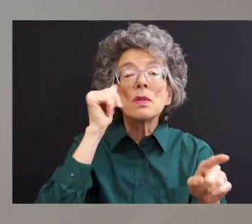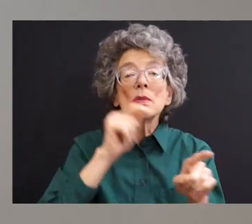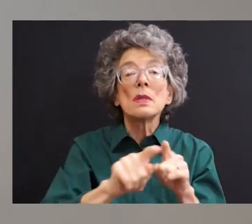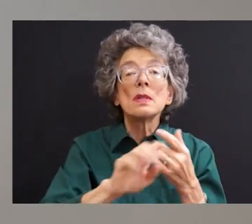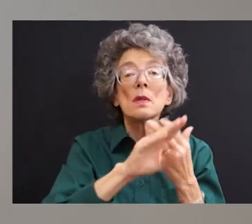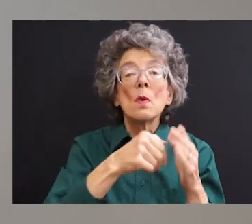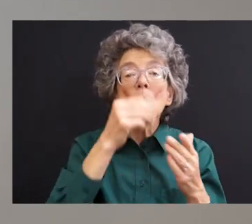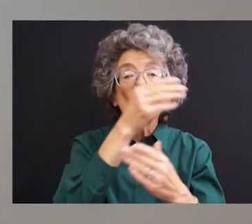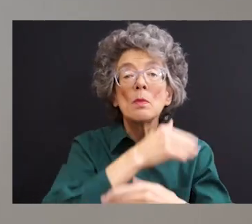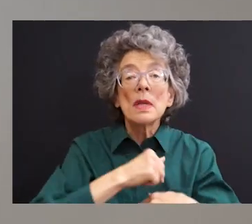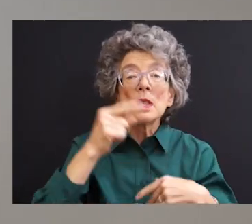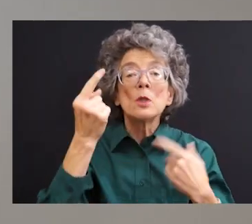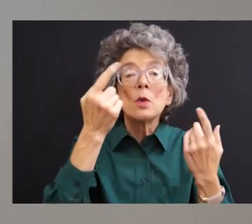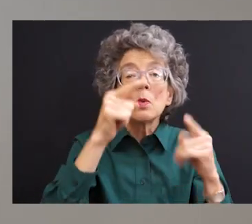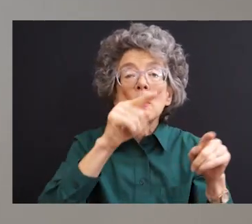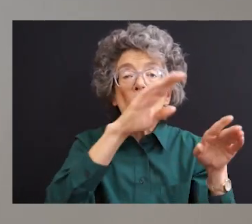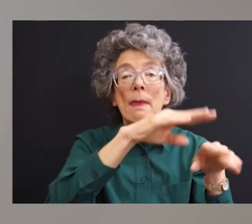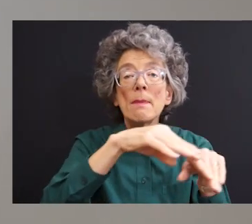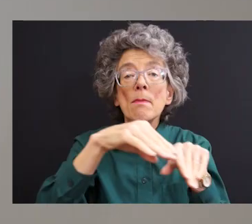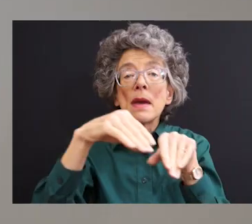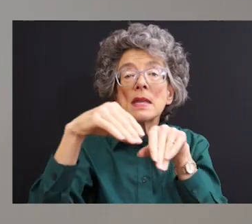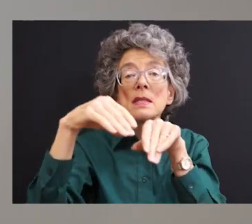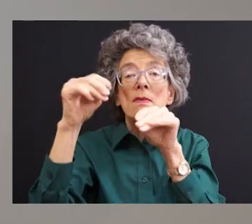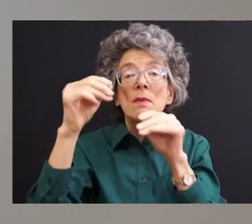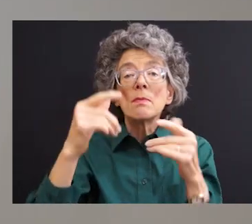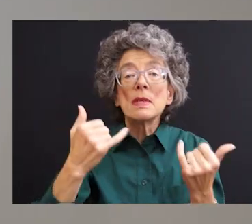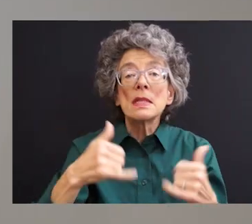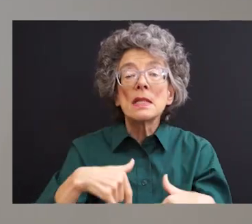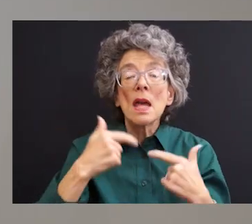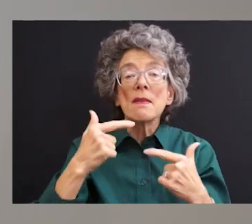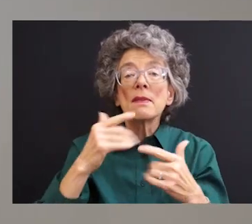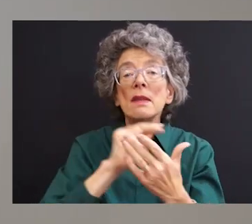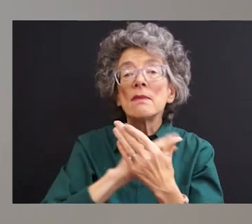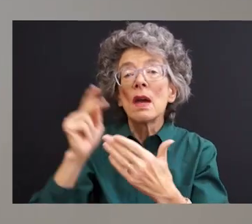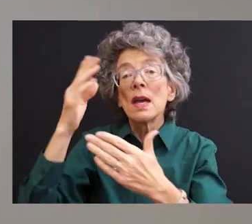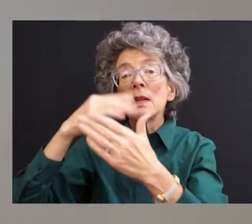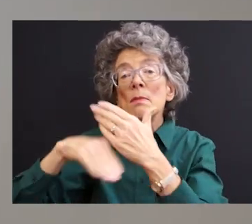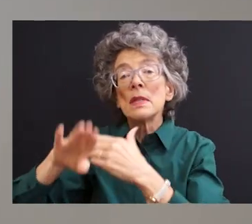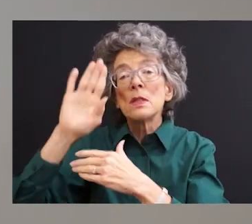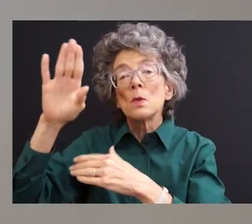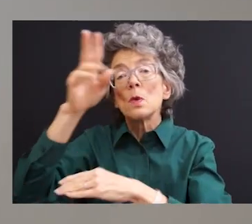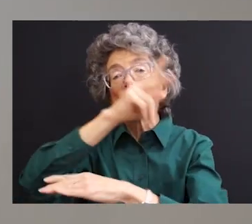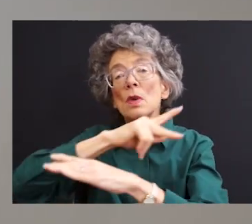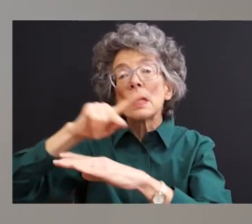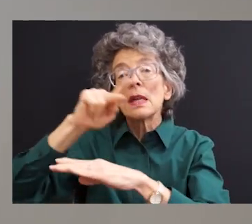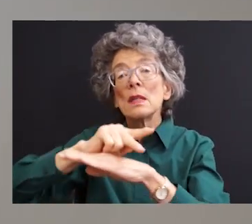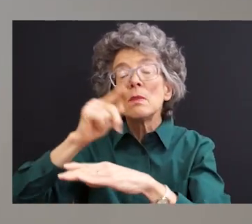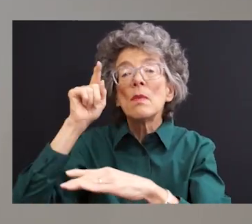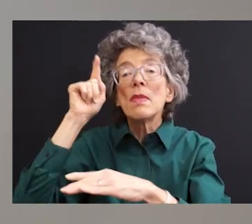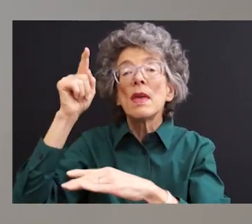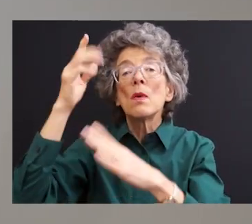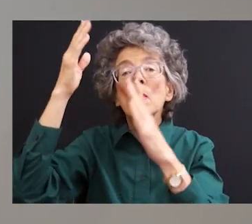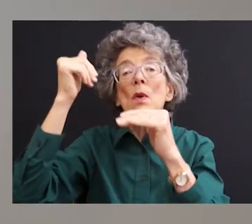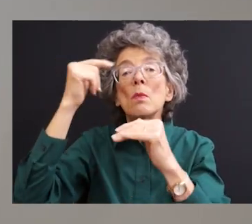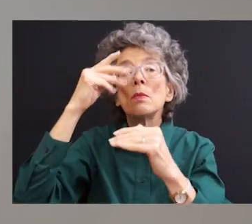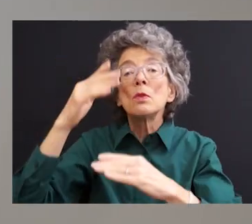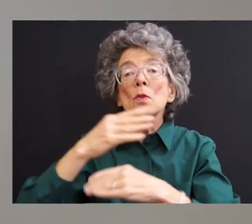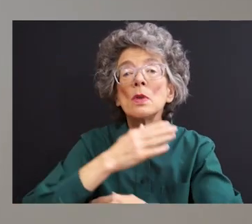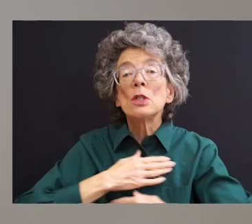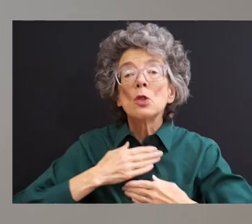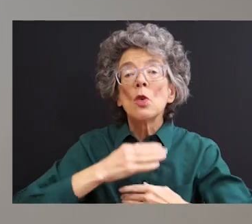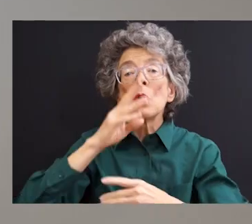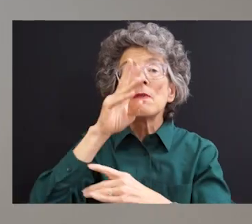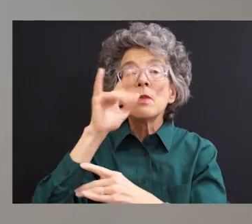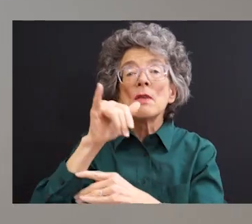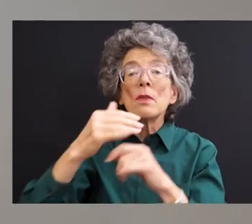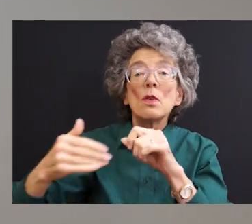and to all who are pleasing to you with their passing from this life, give kind admittance to your kingdom. There we hope to enjoy forever the